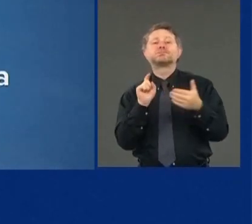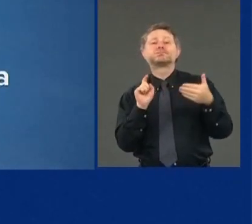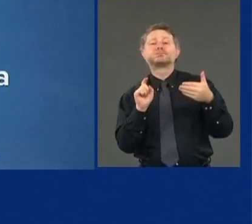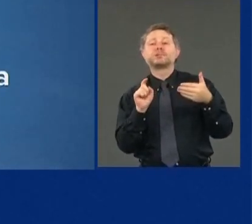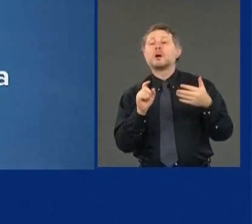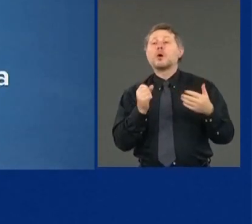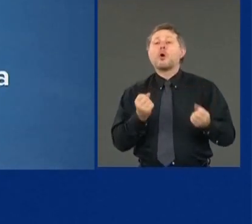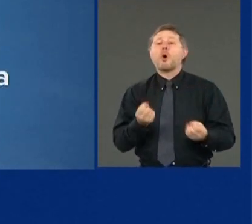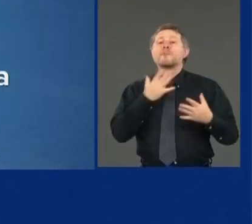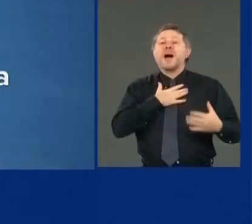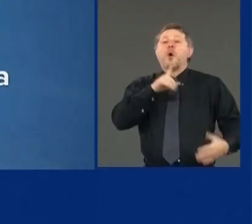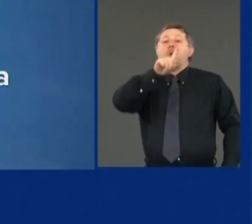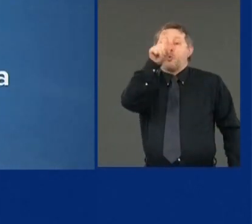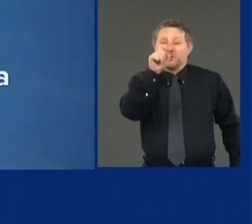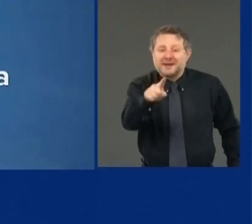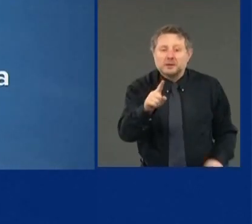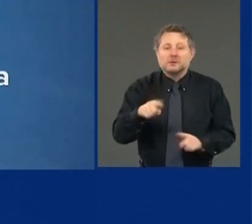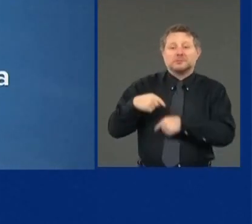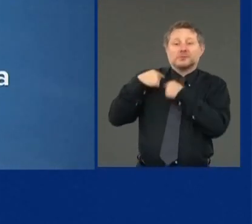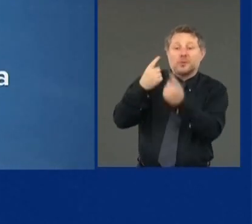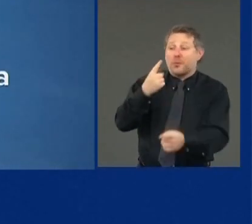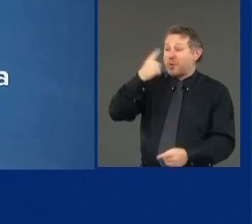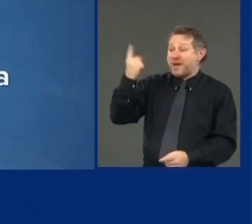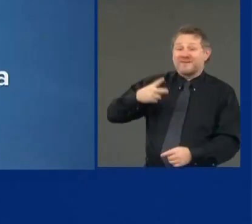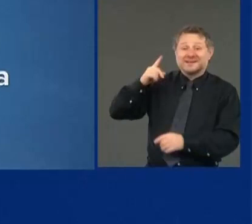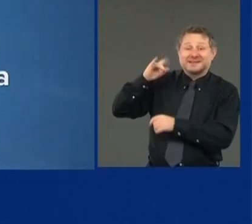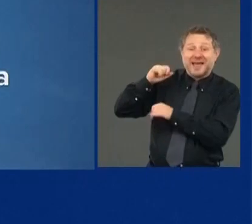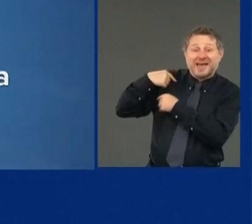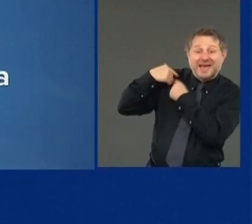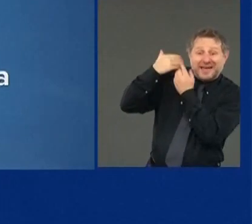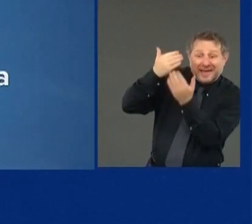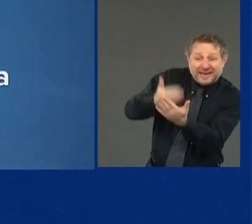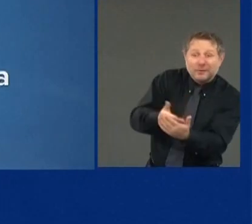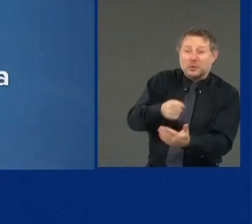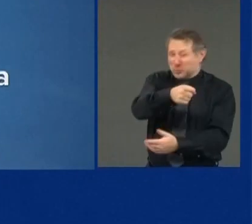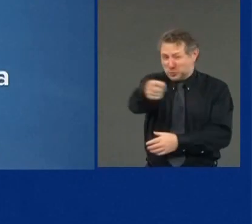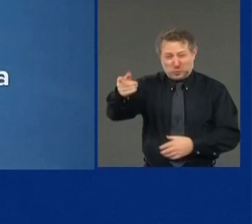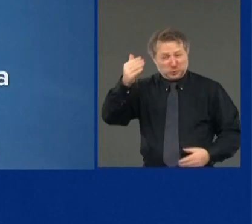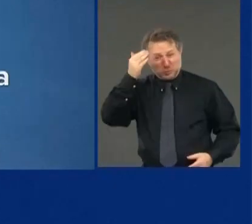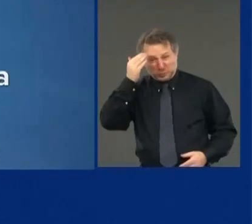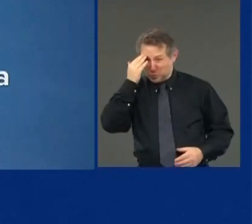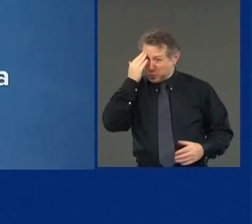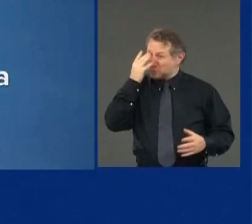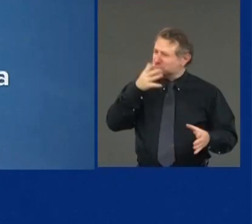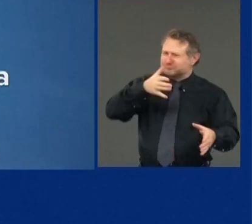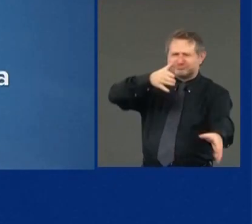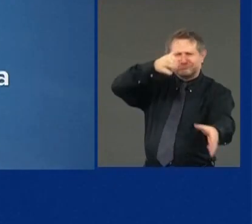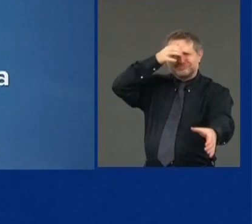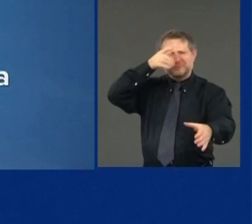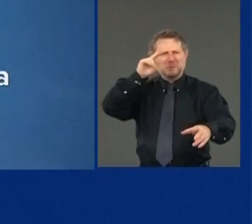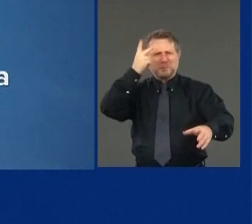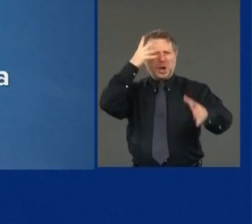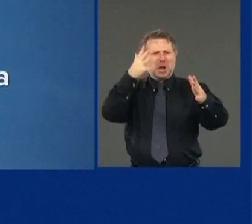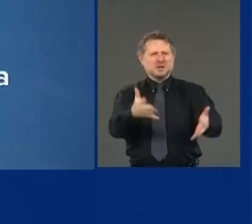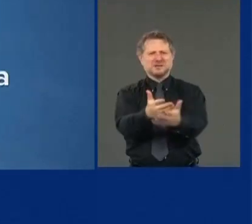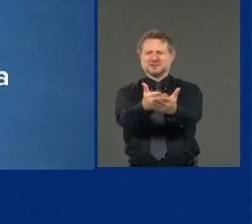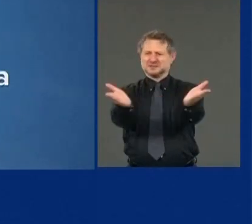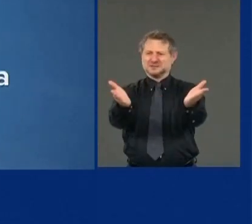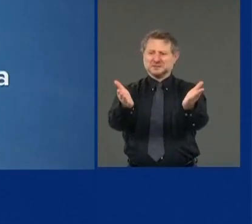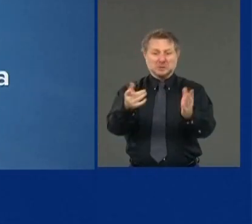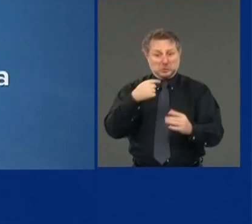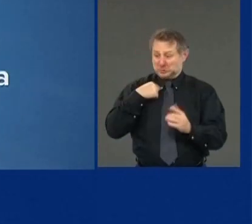over 2.5 days, you're all political geniuses. Over 2.5